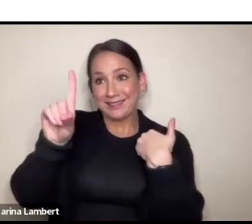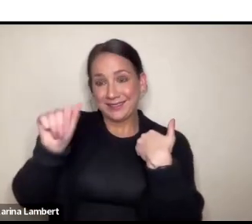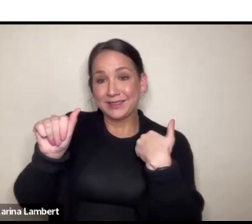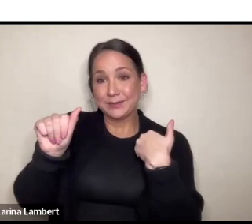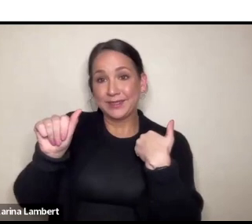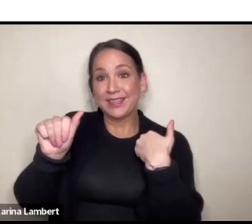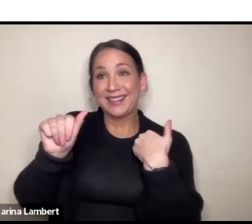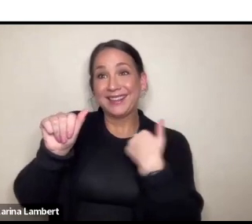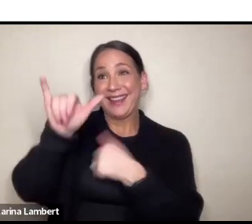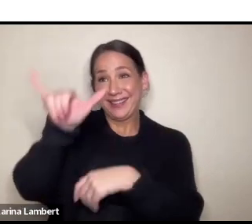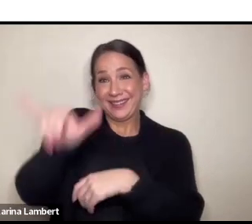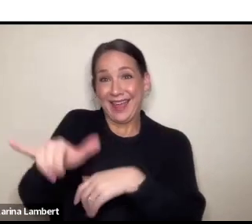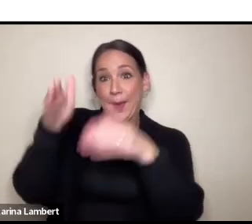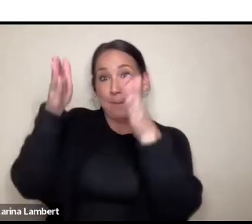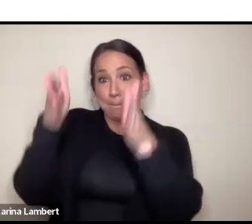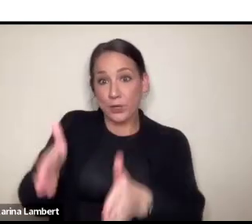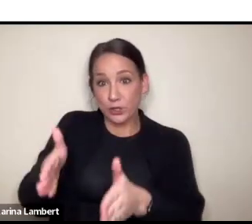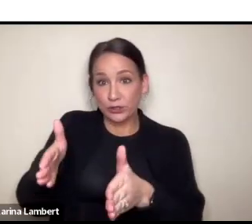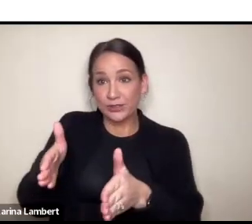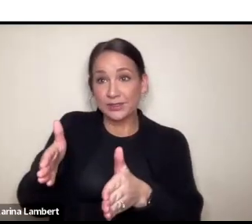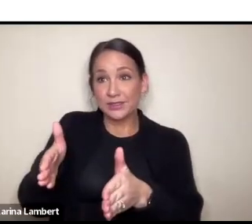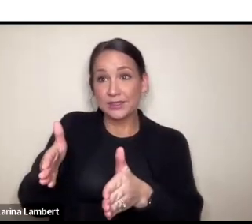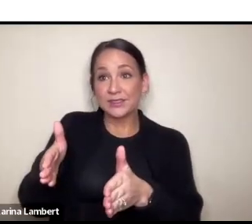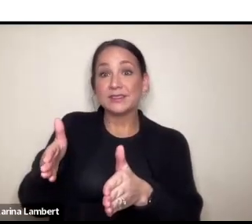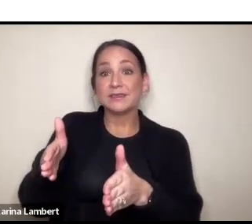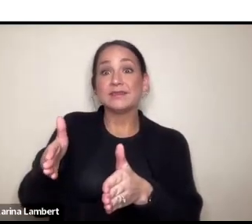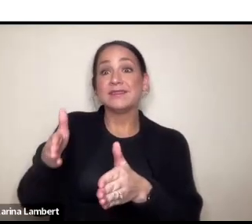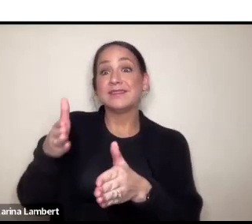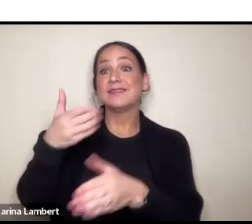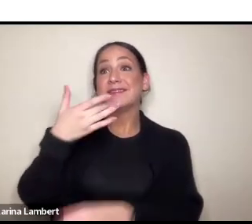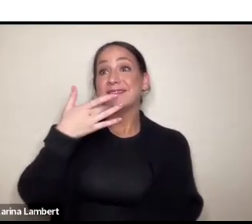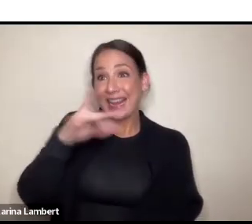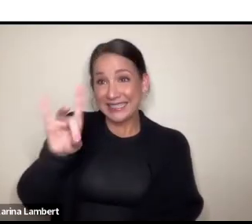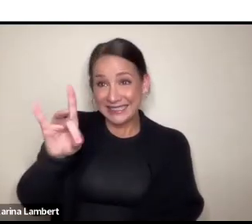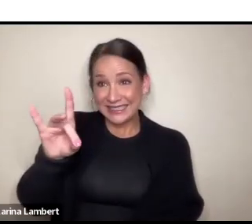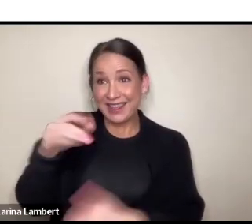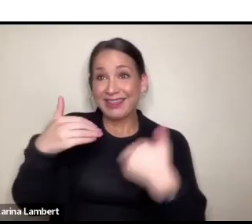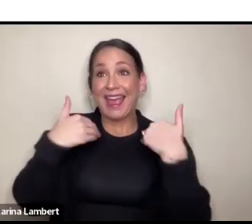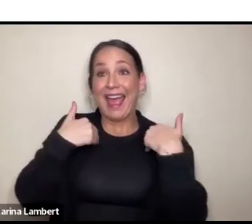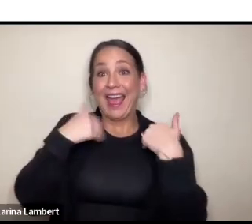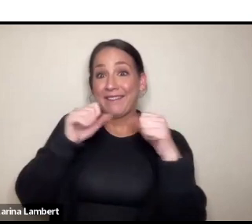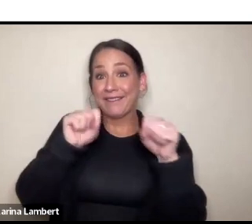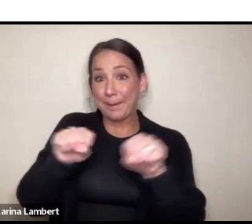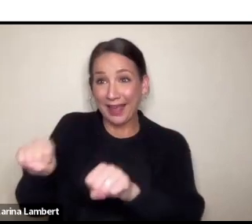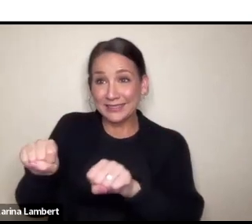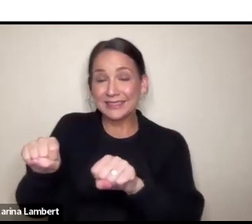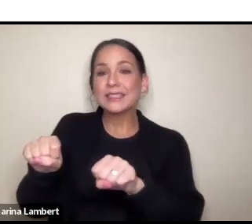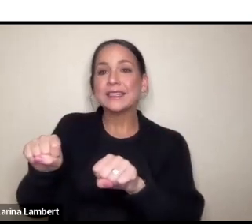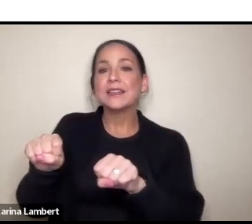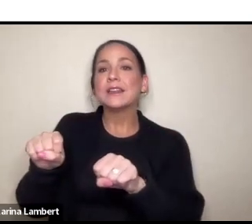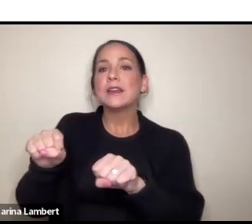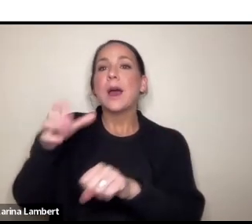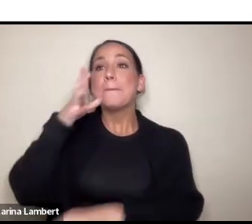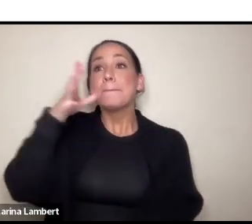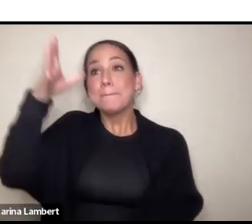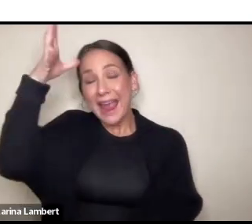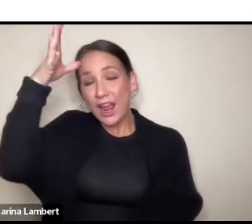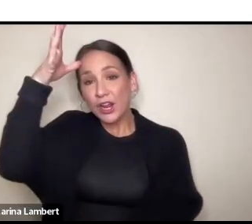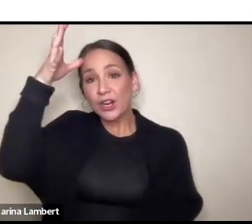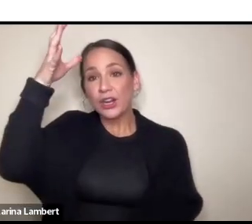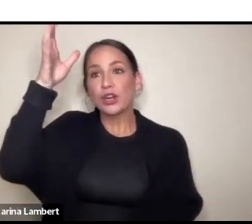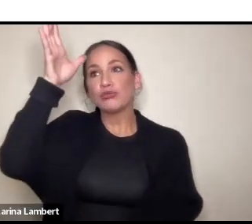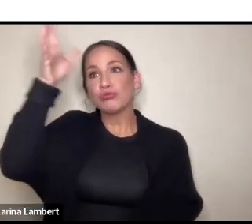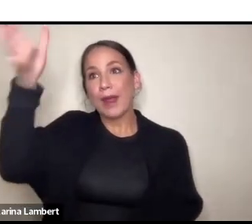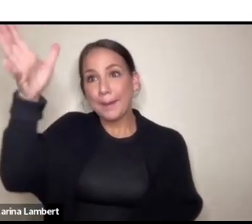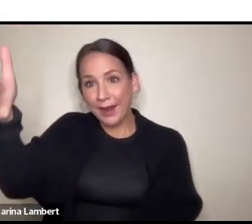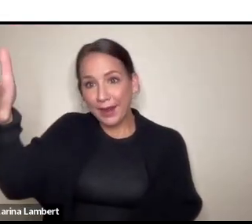person, as long as they are 18 and have capacity, a parent, a grandparent, a